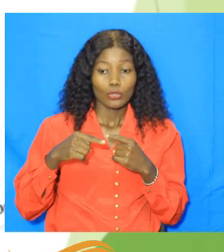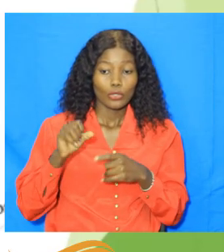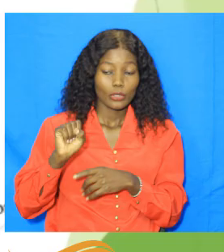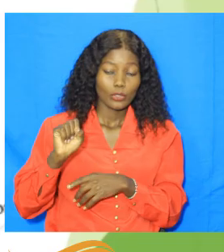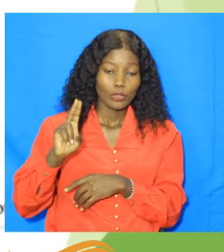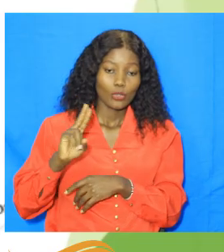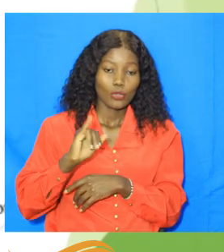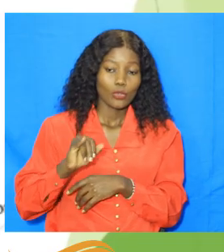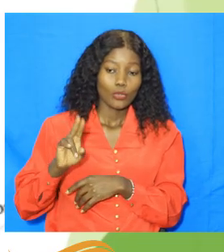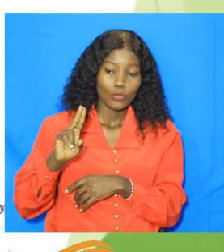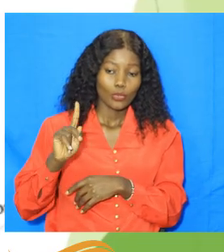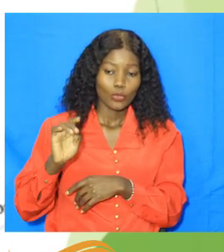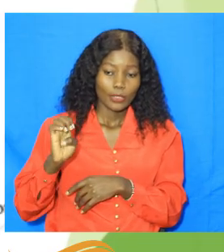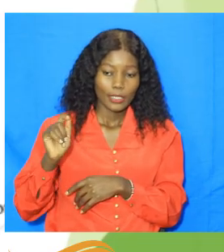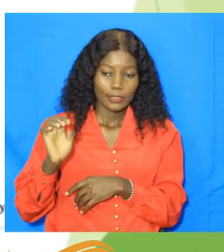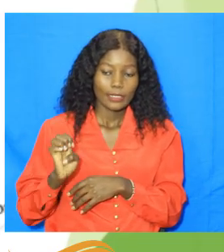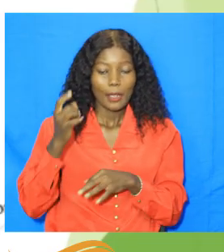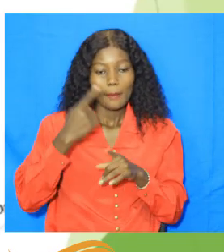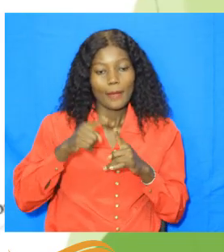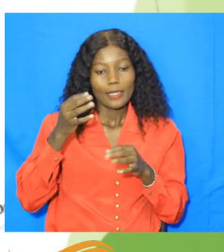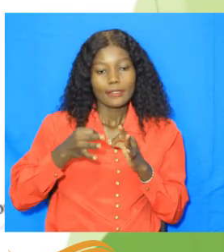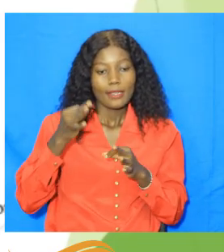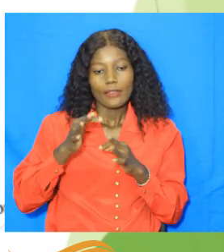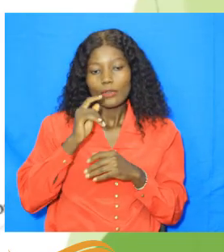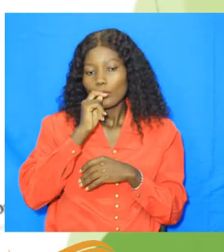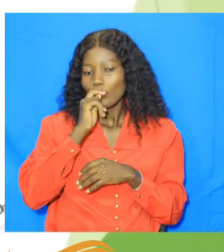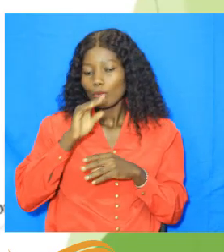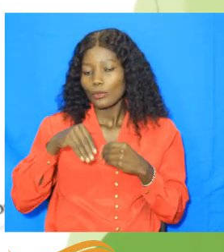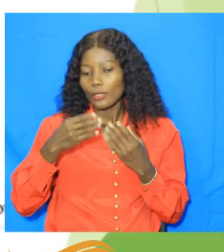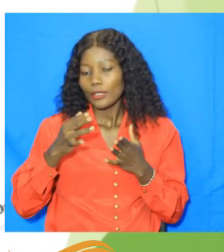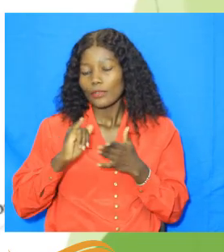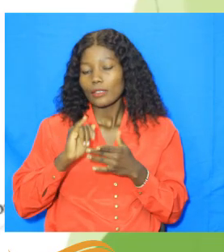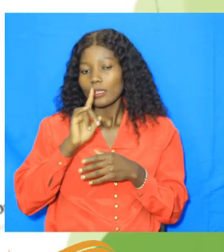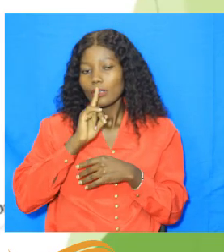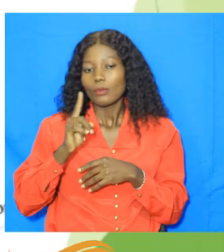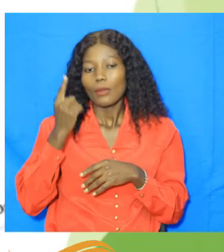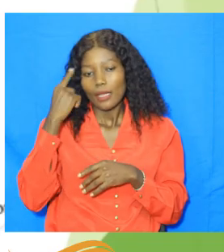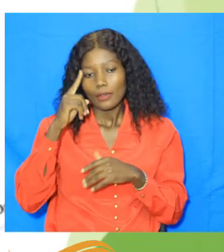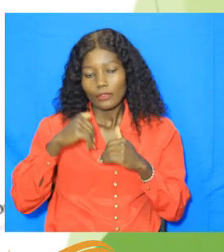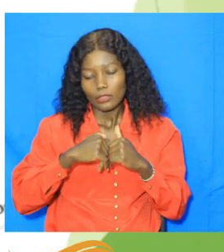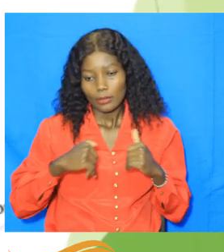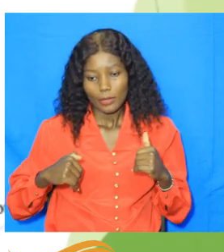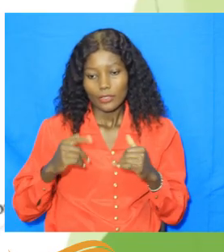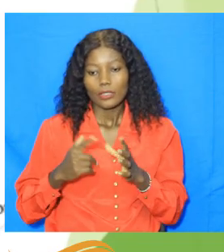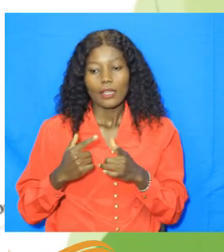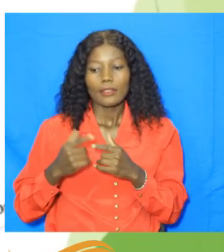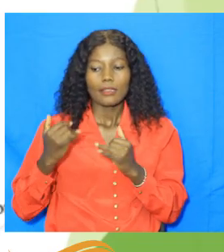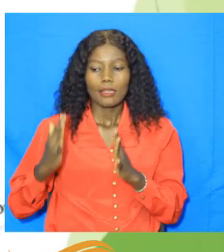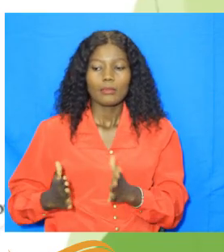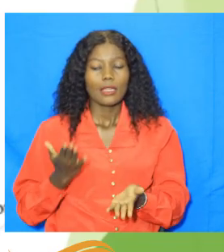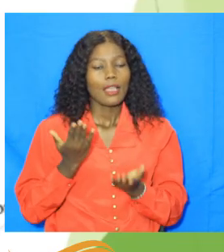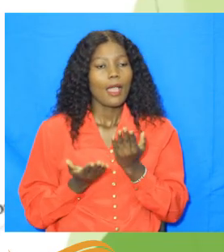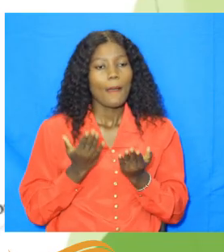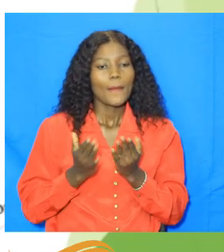fighting. But in case a referee gives that command for Wakarete and an athlete maybe